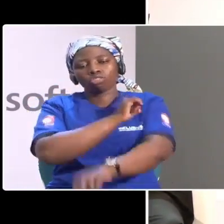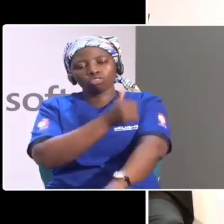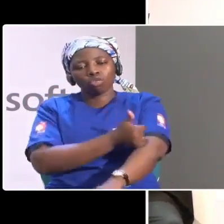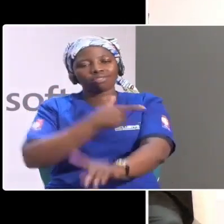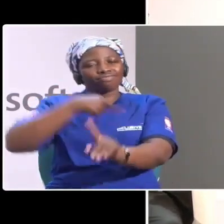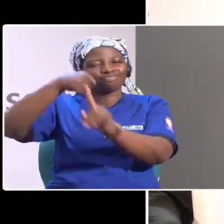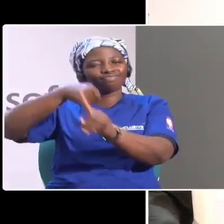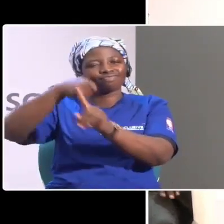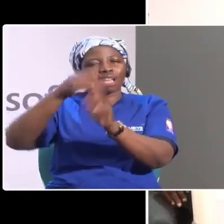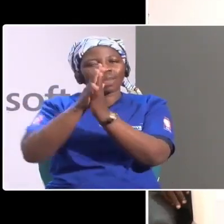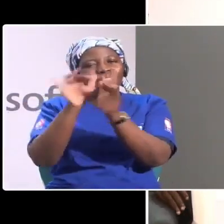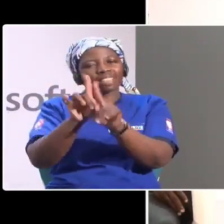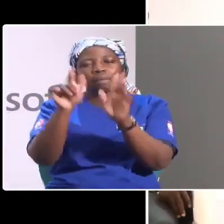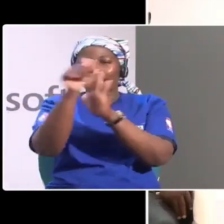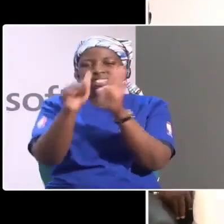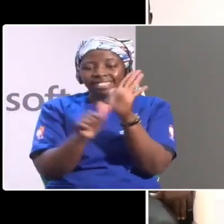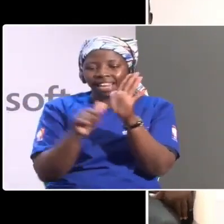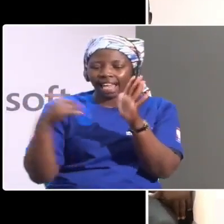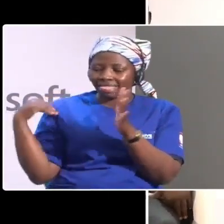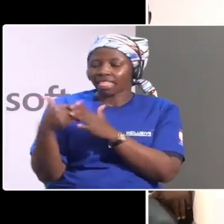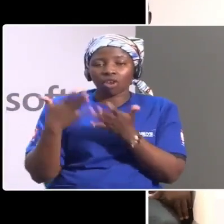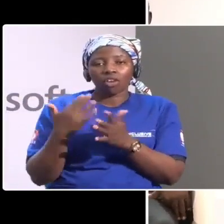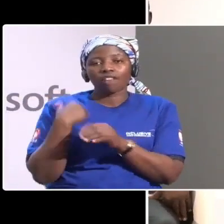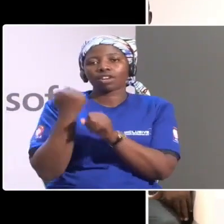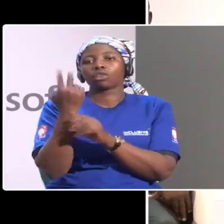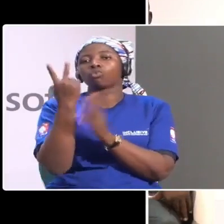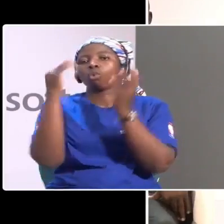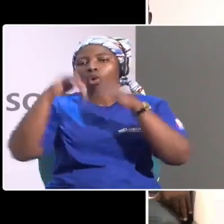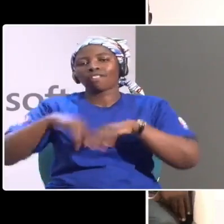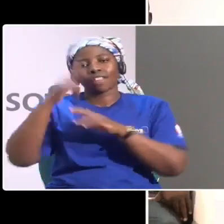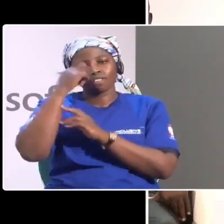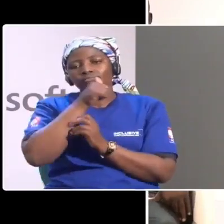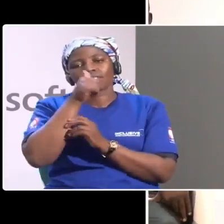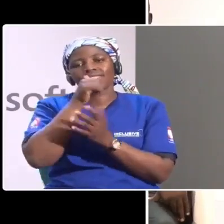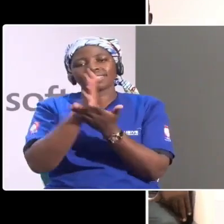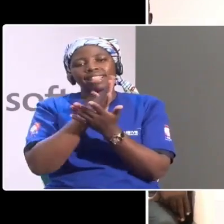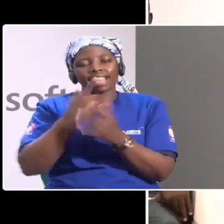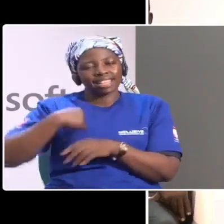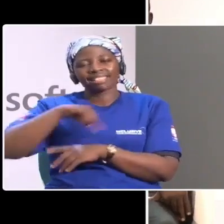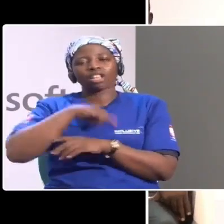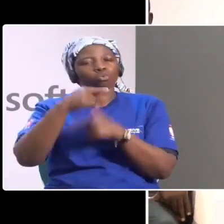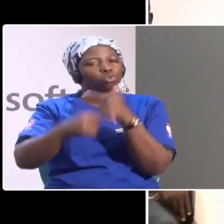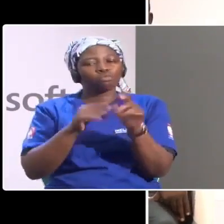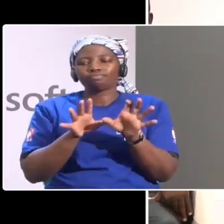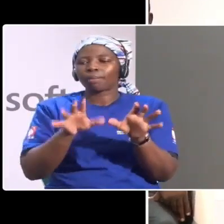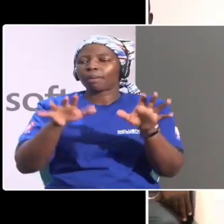agenda. So far, we have held 2 conferences for the private sector, and we are scaling this countrywide to ensure that everybody